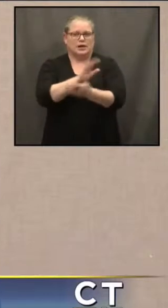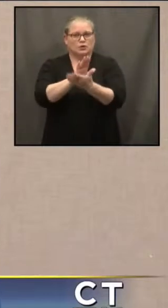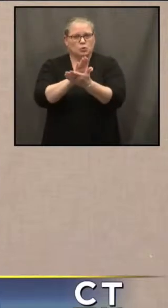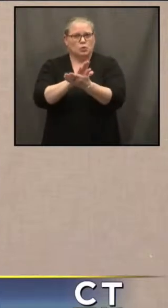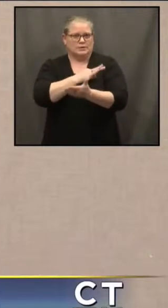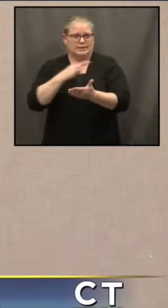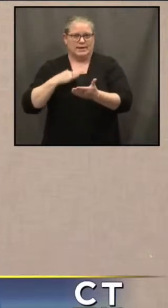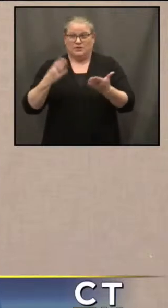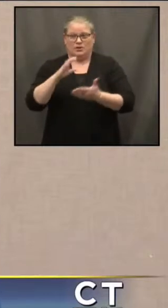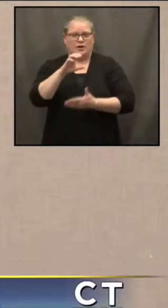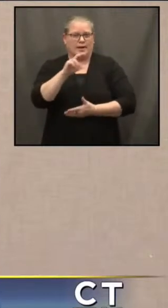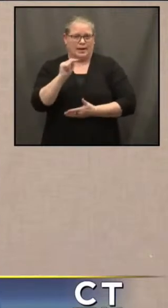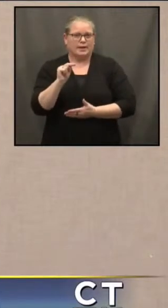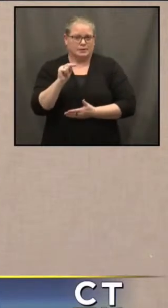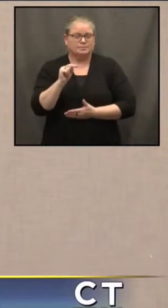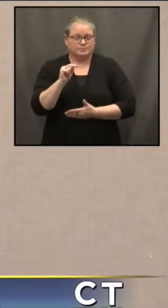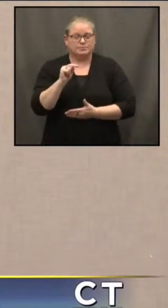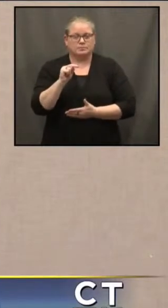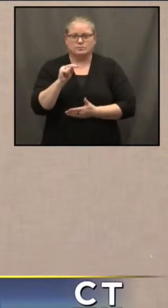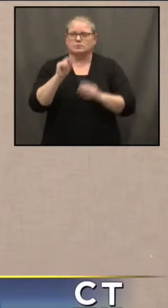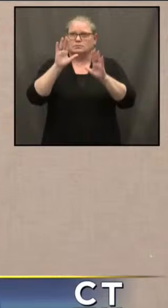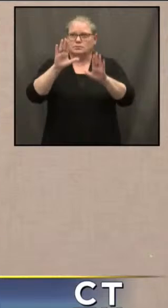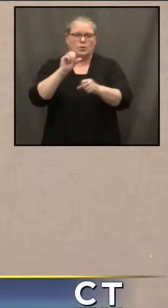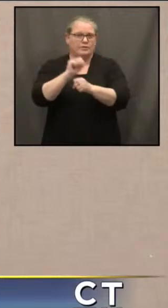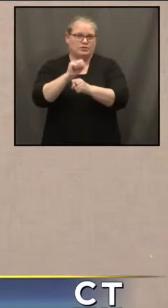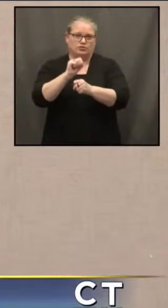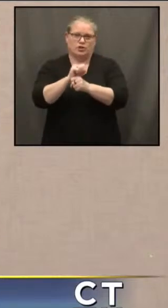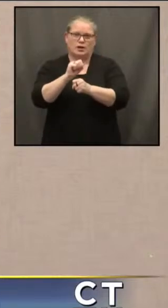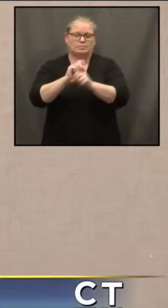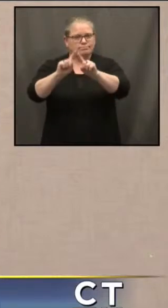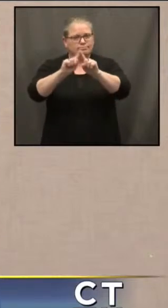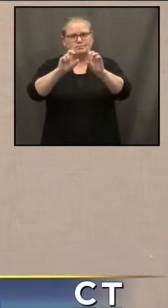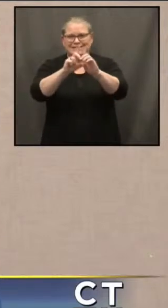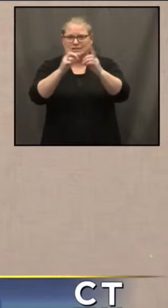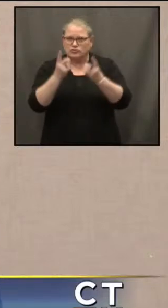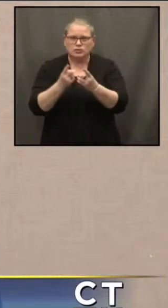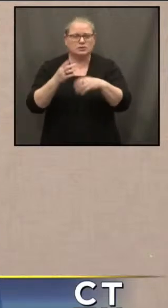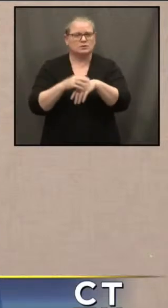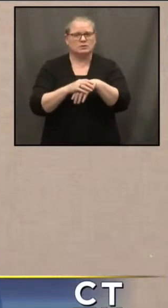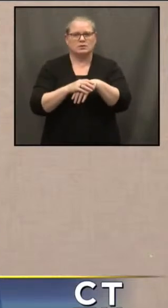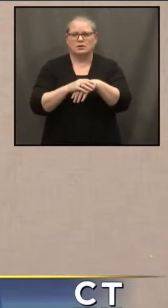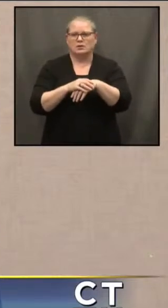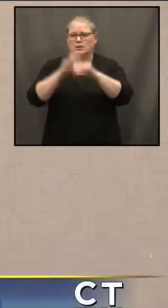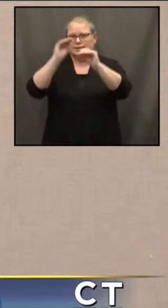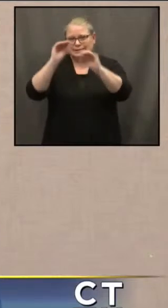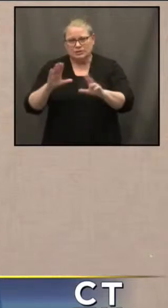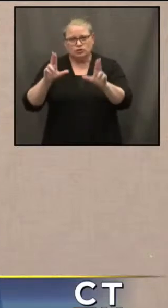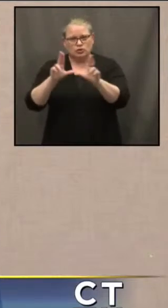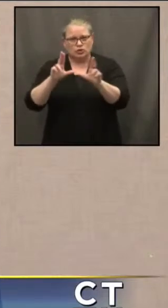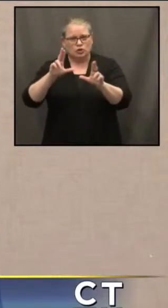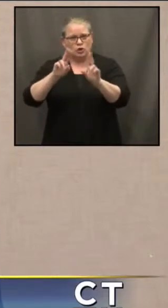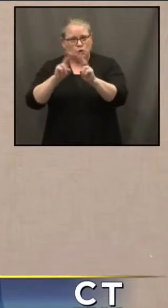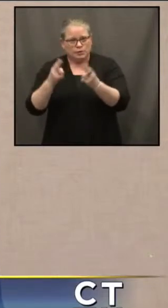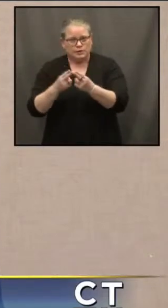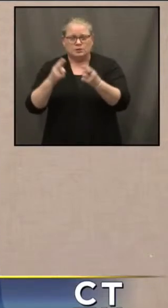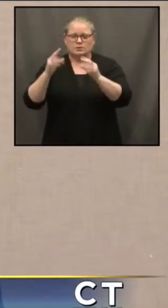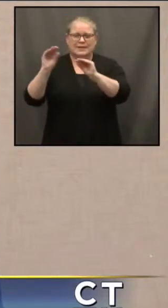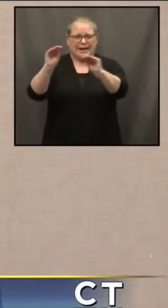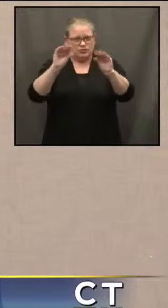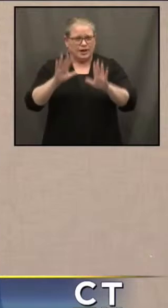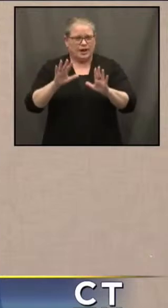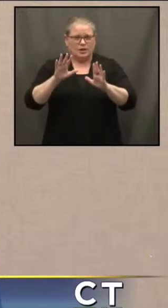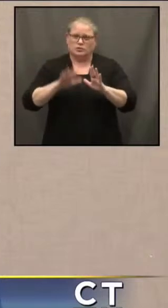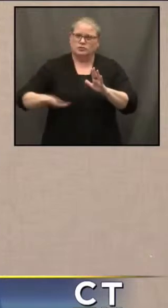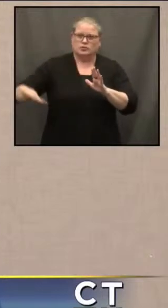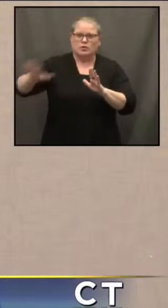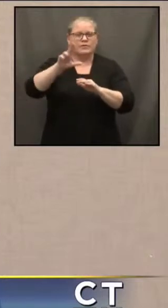here in Connecticut, and the really phenomenal job that our districts and our partners and the teachers unions and all of our educators across the state